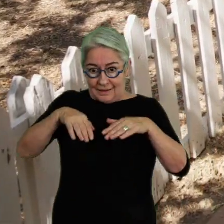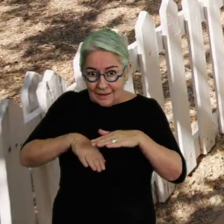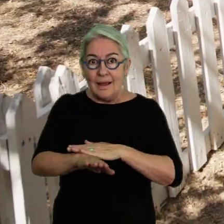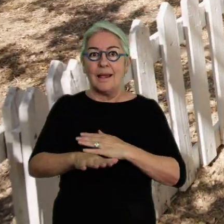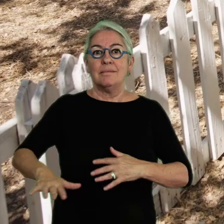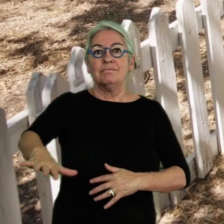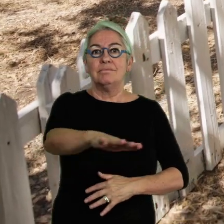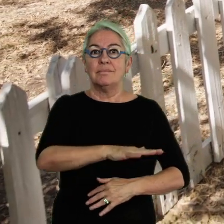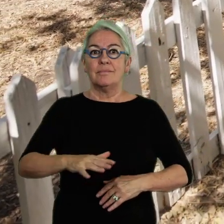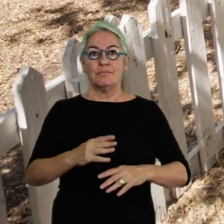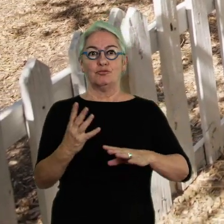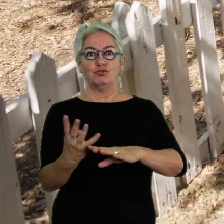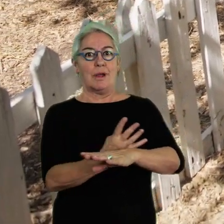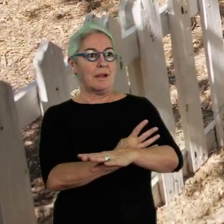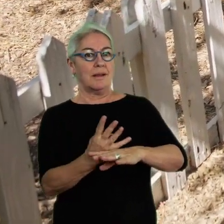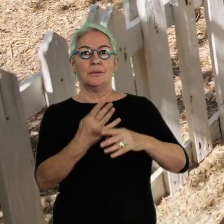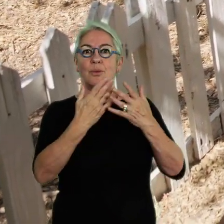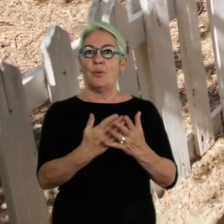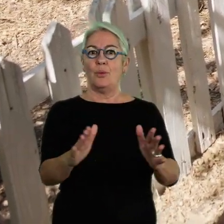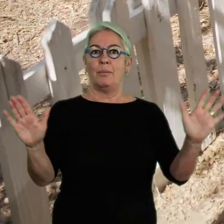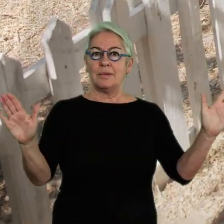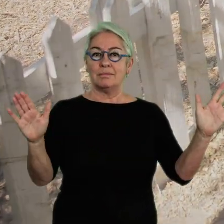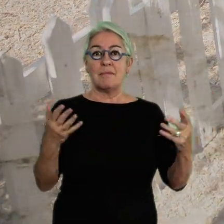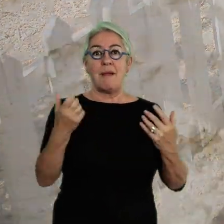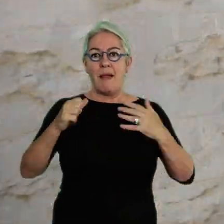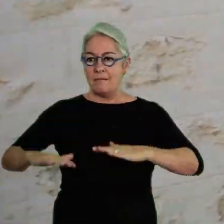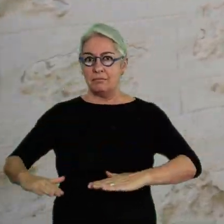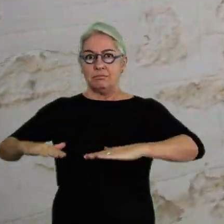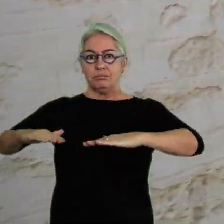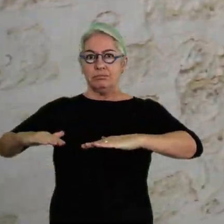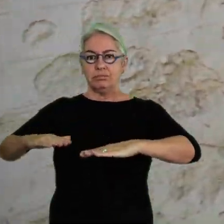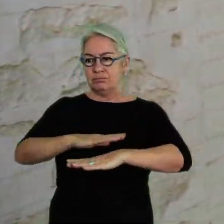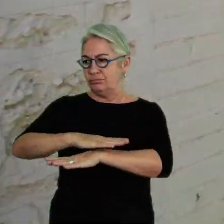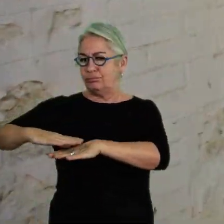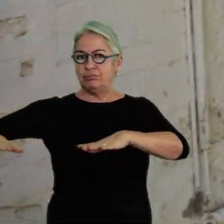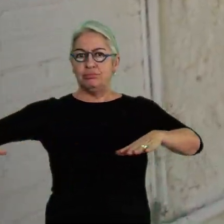These steps lead to an outdoor grass area and a covered concrete porch.